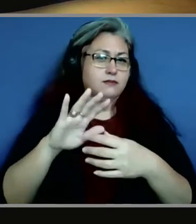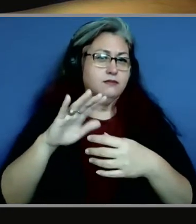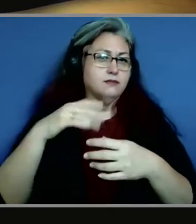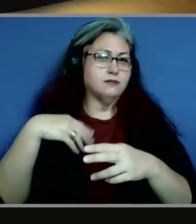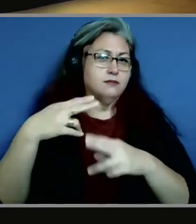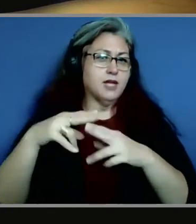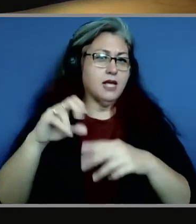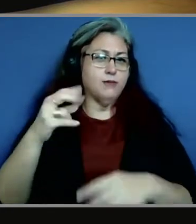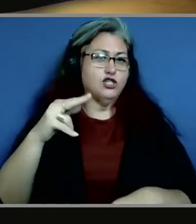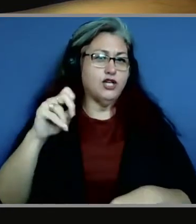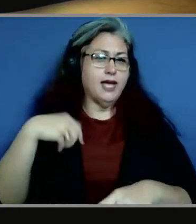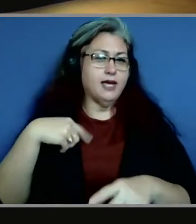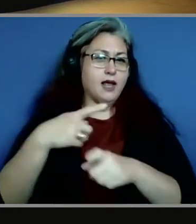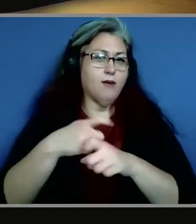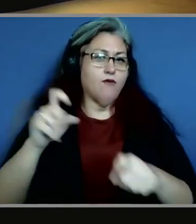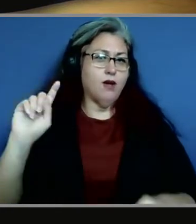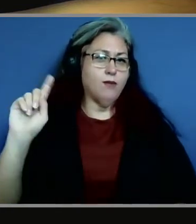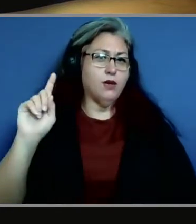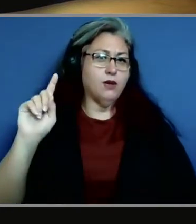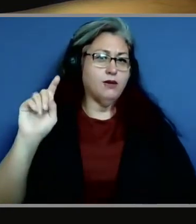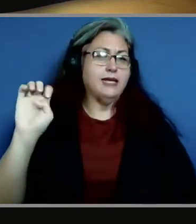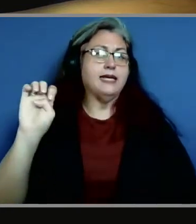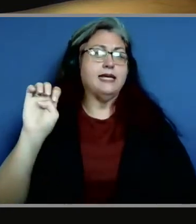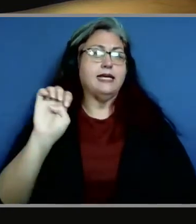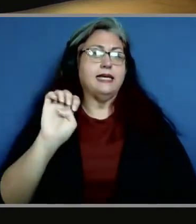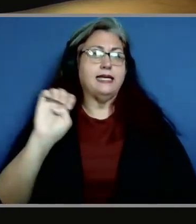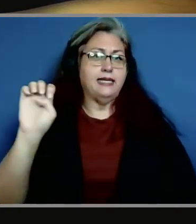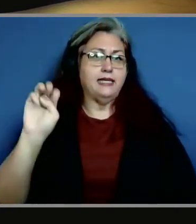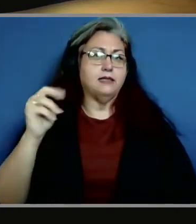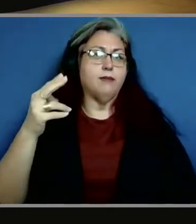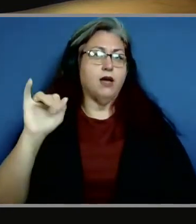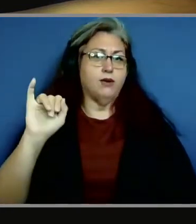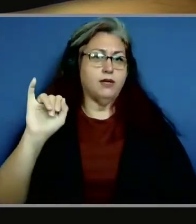I'm from East Maui.